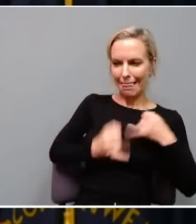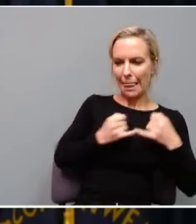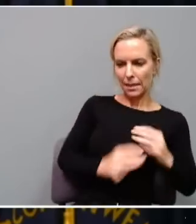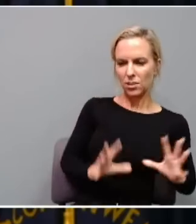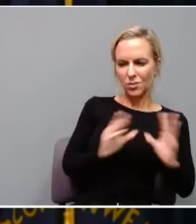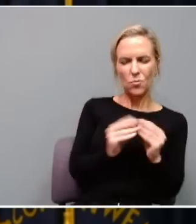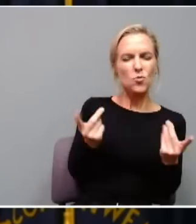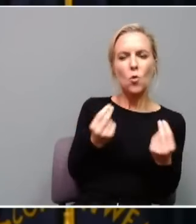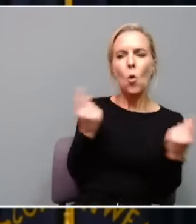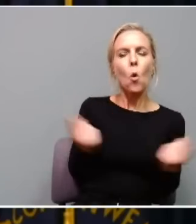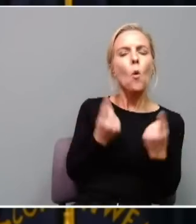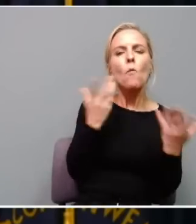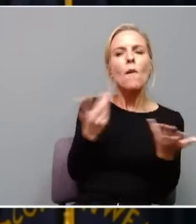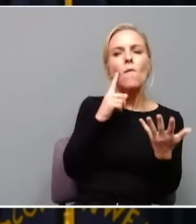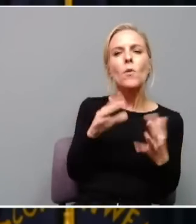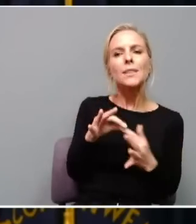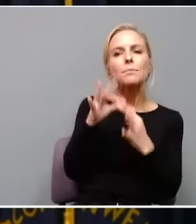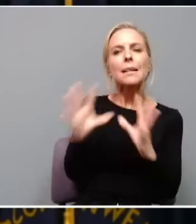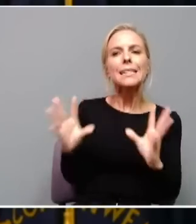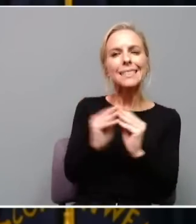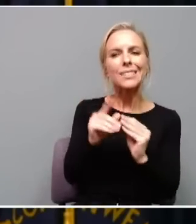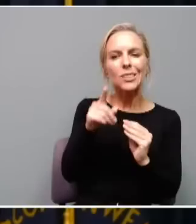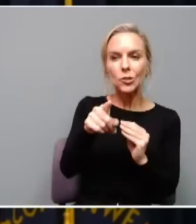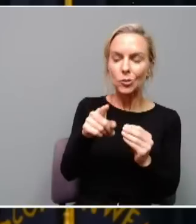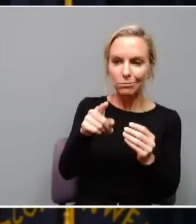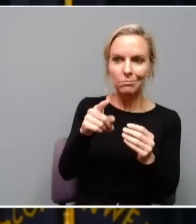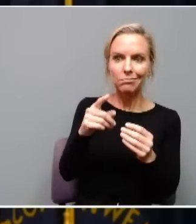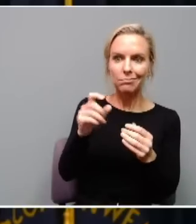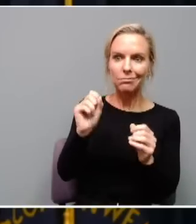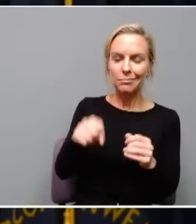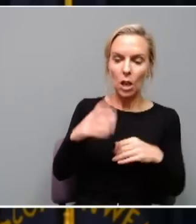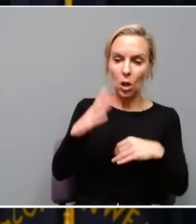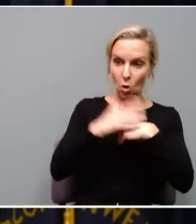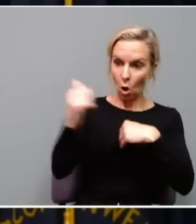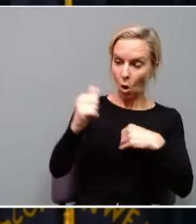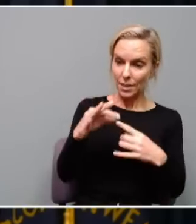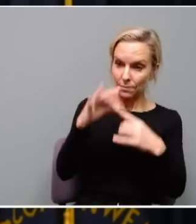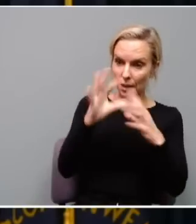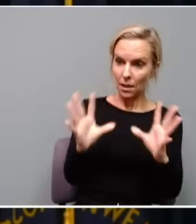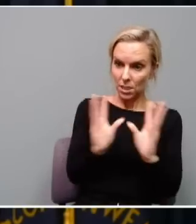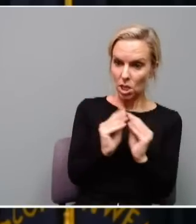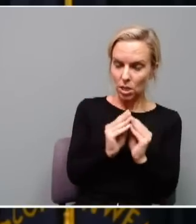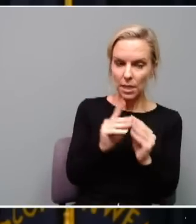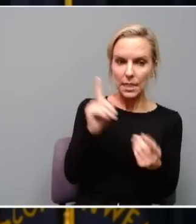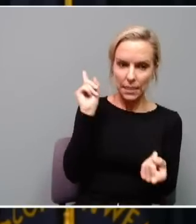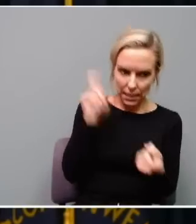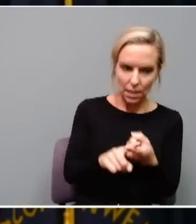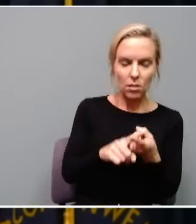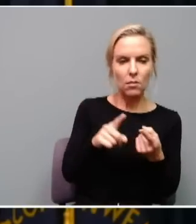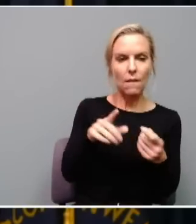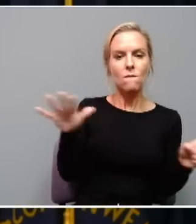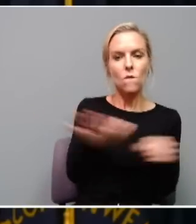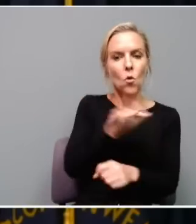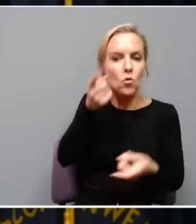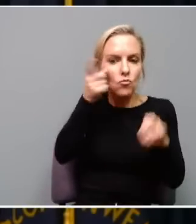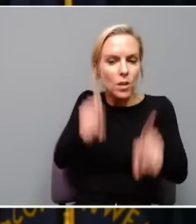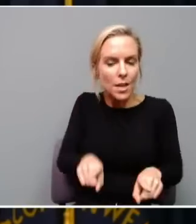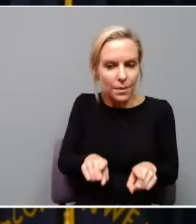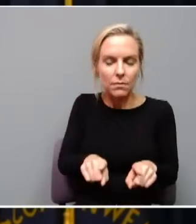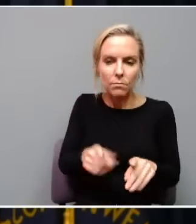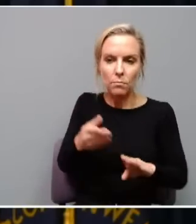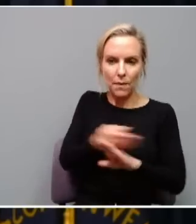session, right? Y'all have covered this a long time. You never call a special session unless there's full agreement ahead of time, and you've seen exactly what it is.